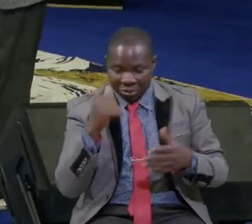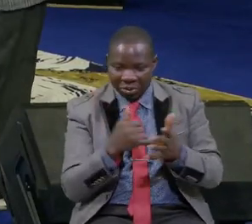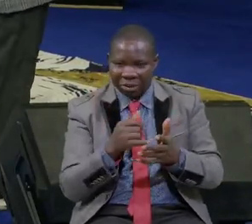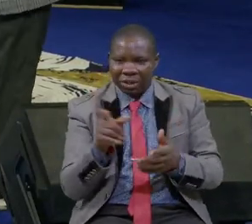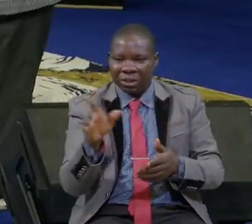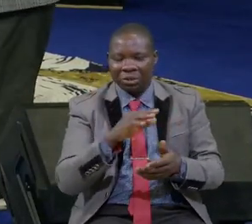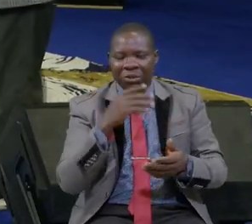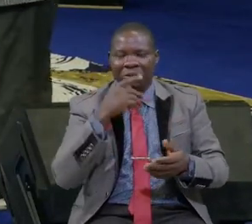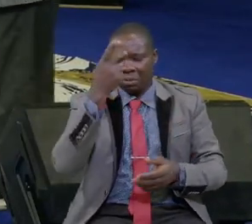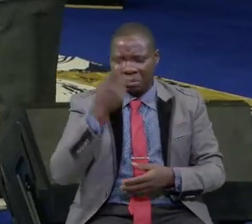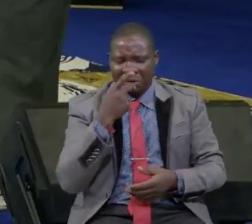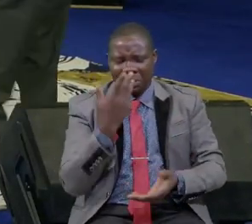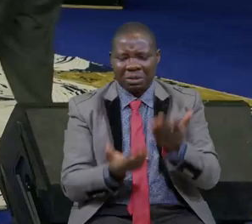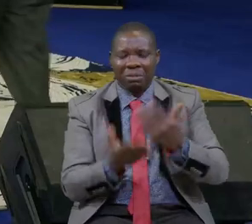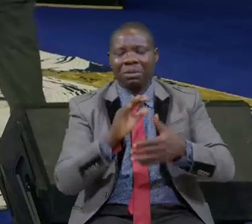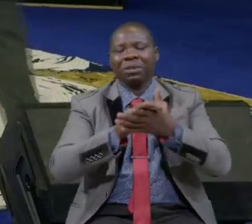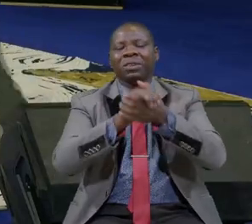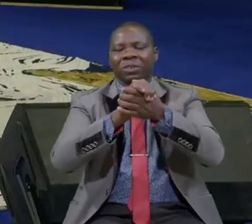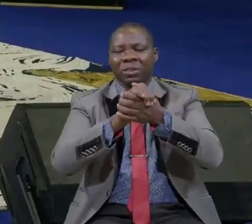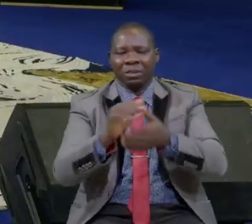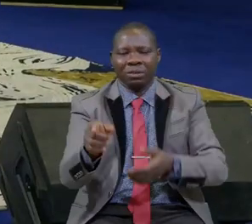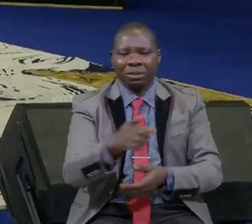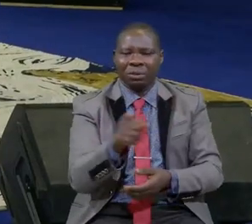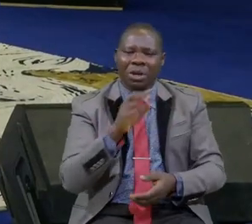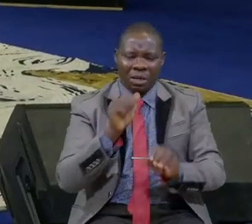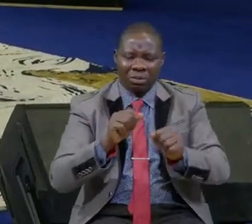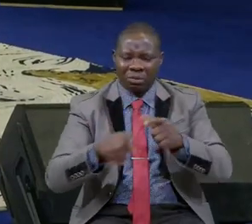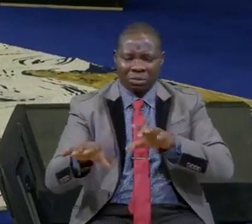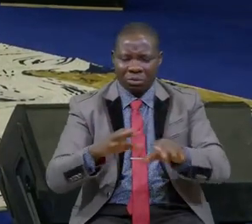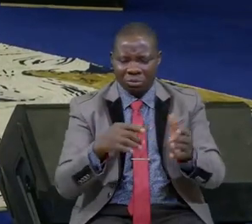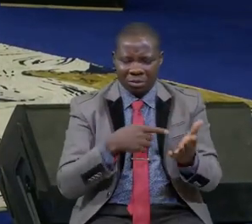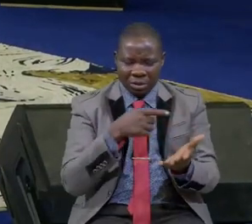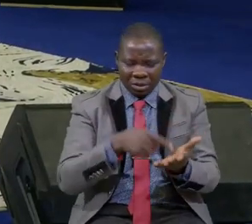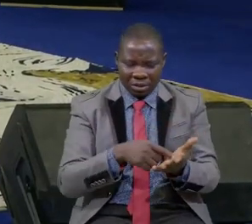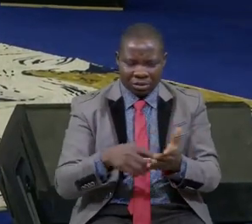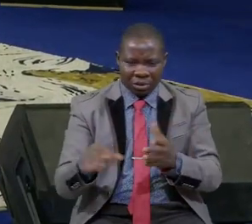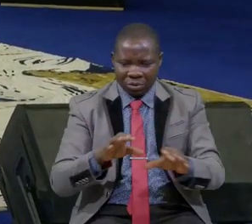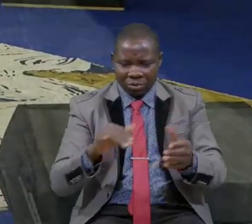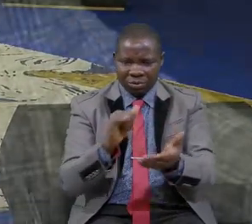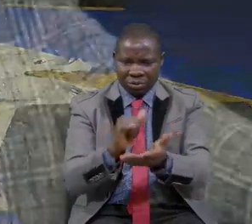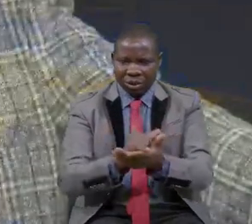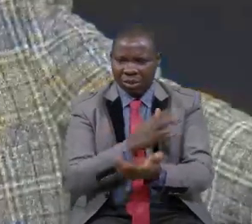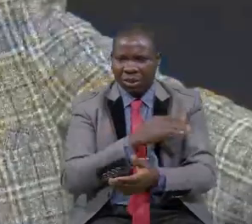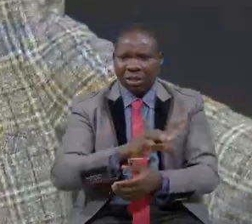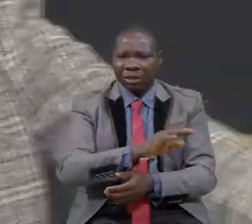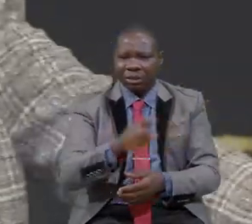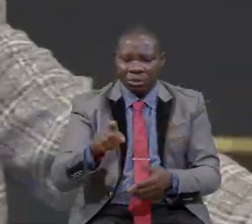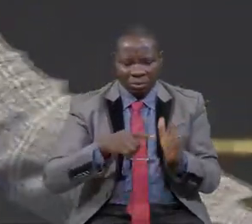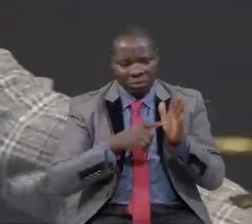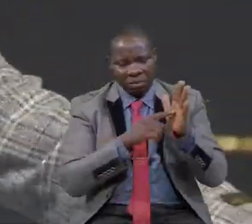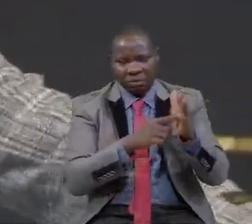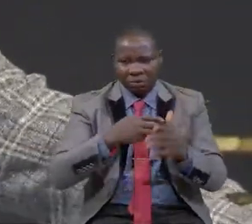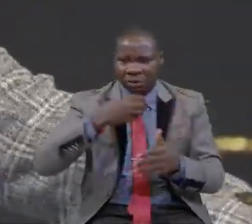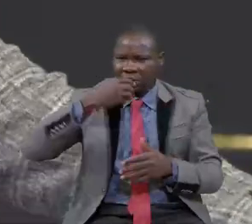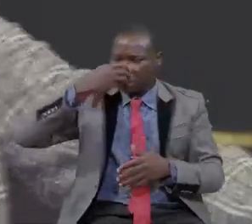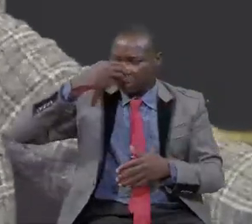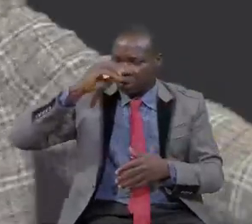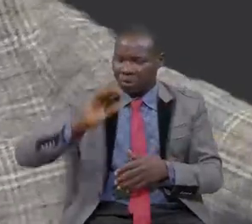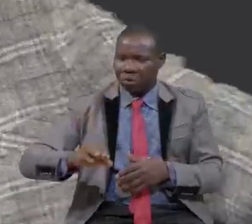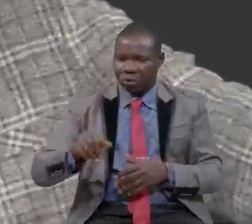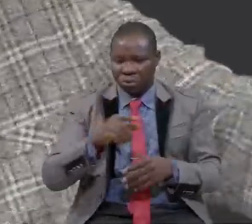you. You are able to do this and able to do that, and you manifest corruption. You